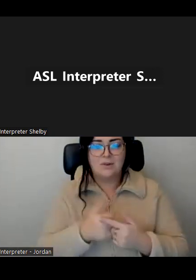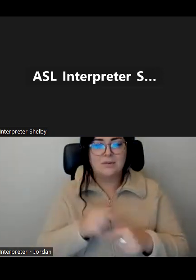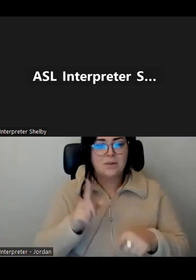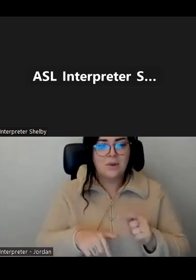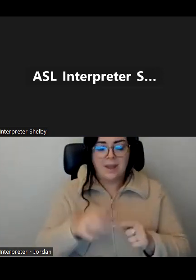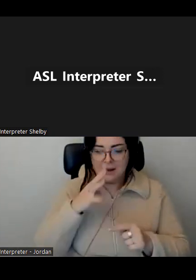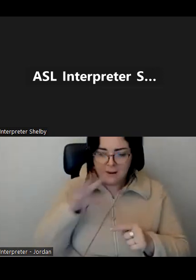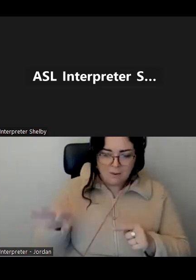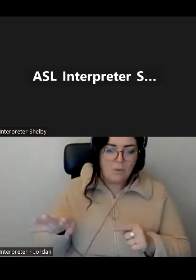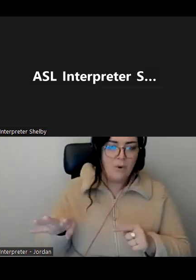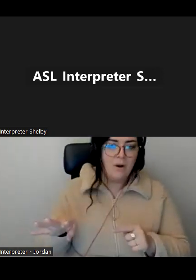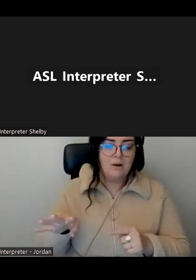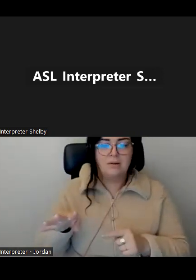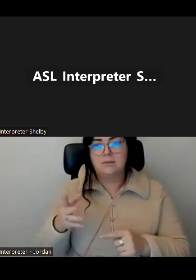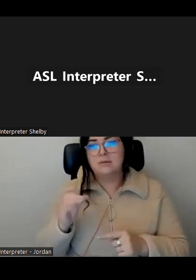to not try to